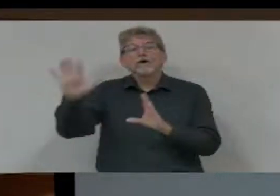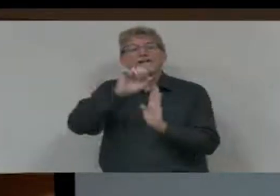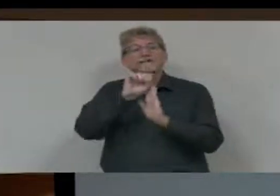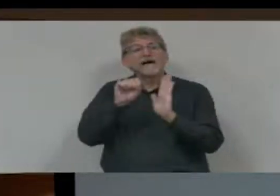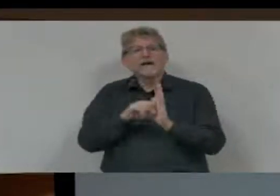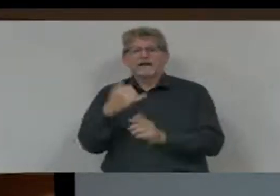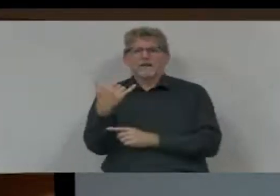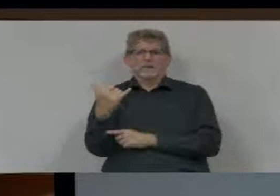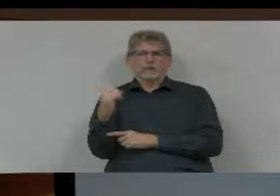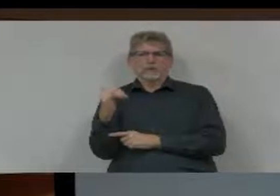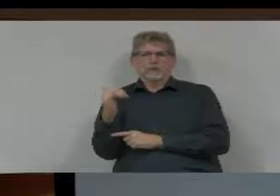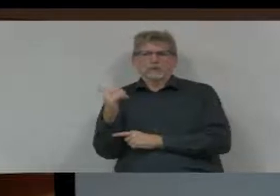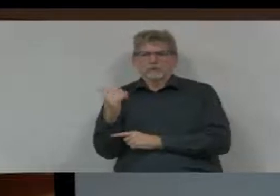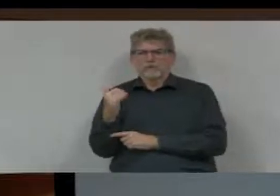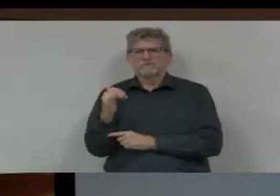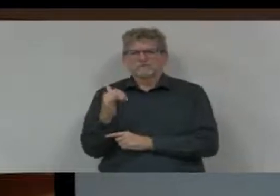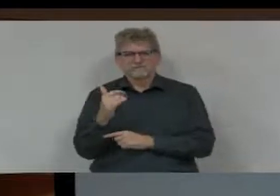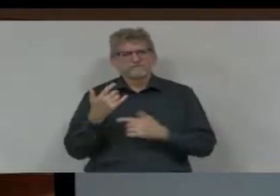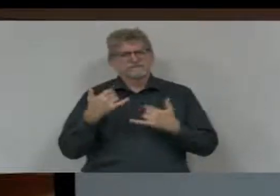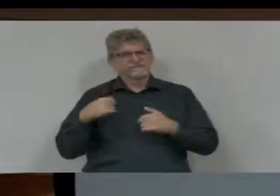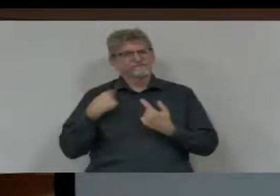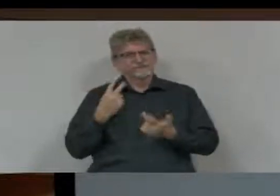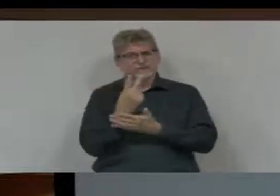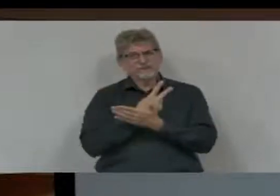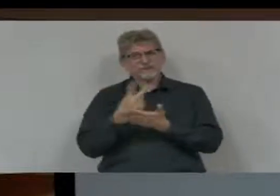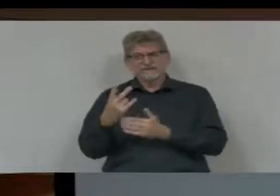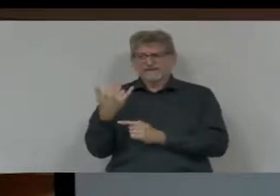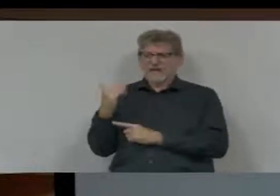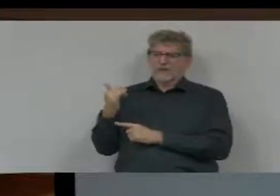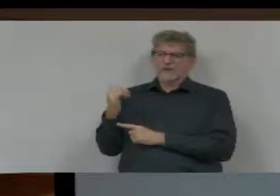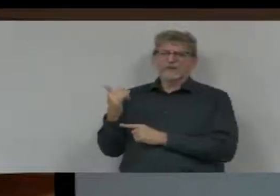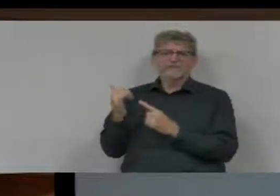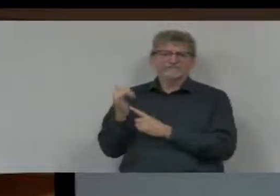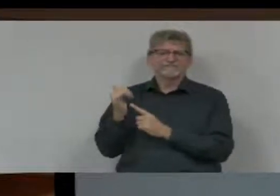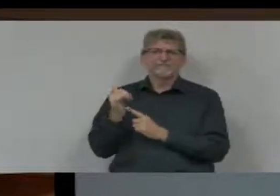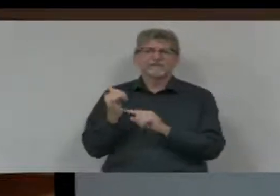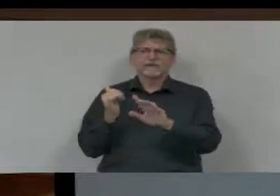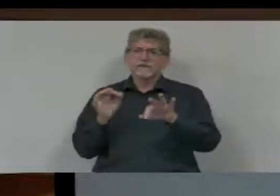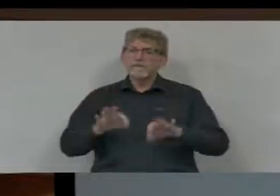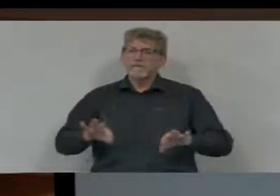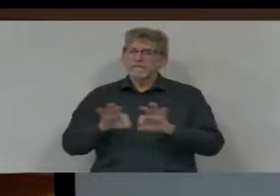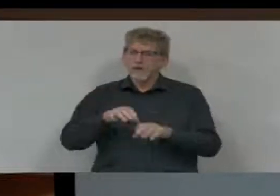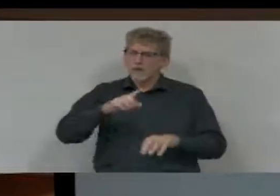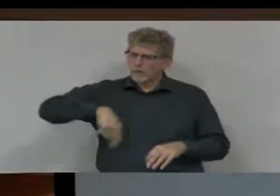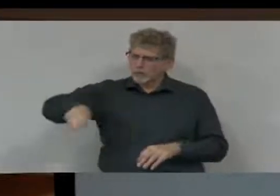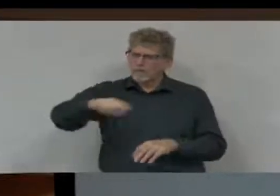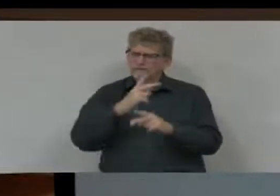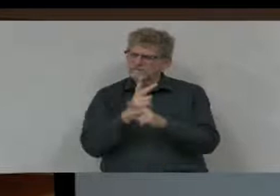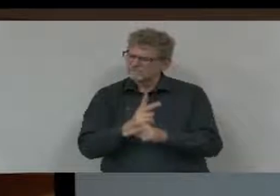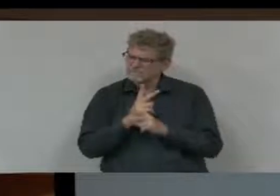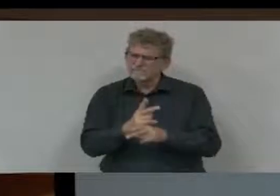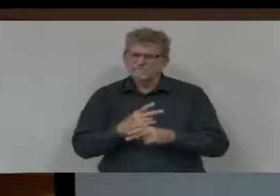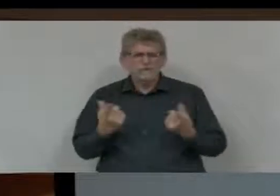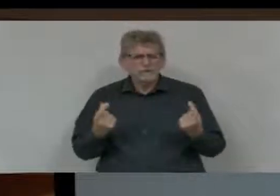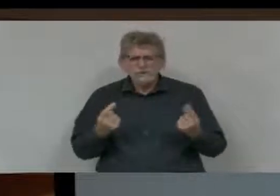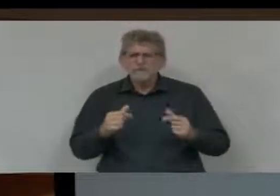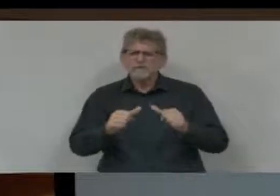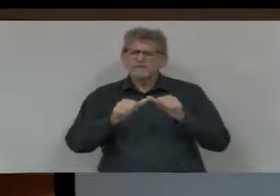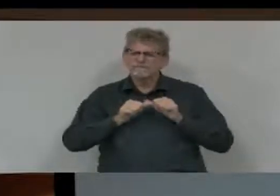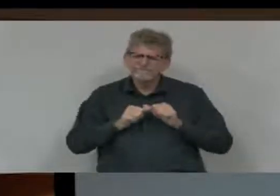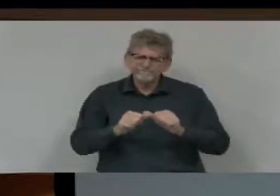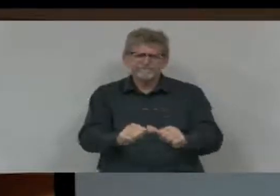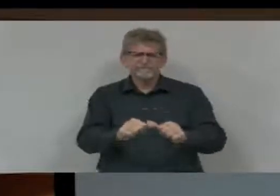for the second consecutive week. It's important that we remain cautious and continue preventive measures to reduce the spread of the